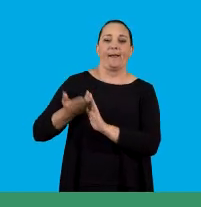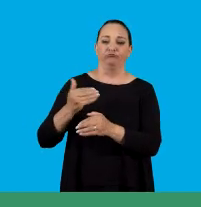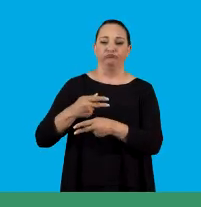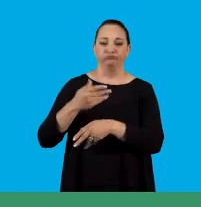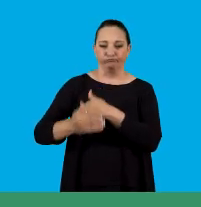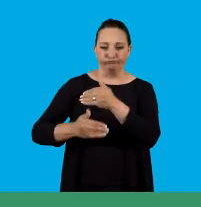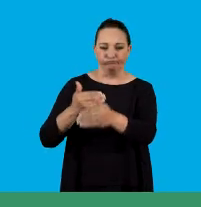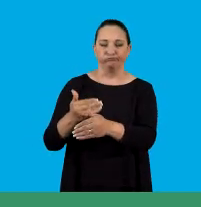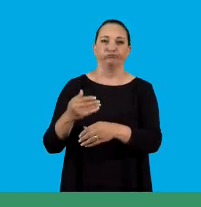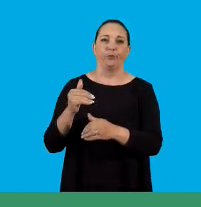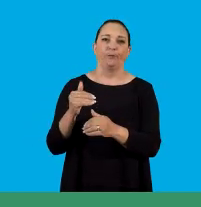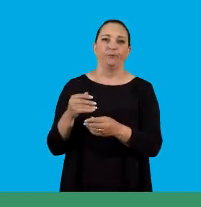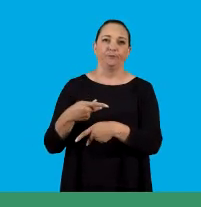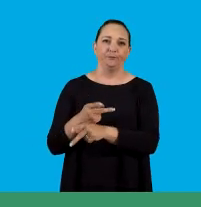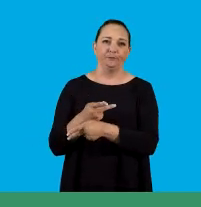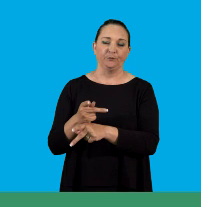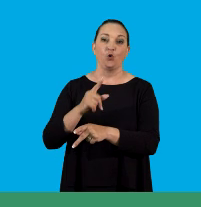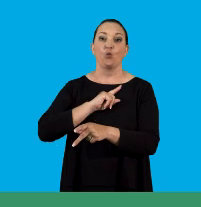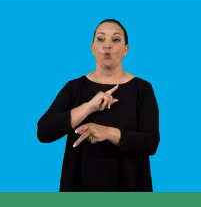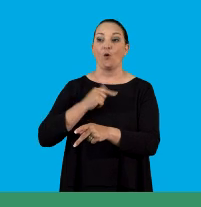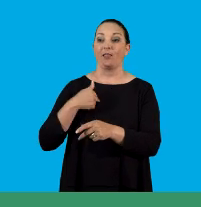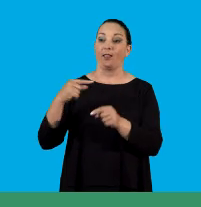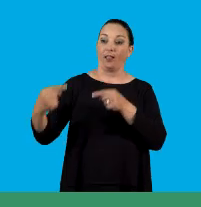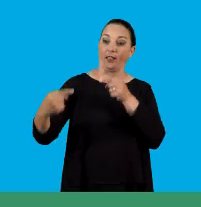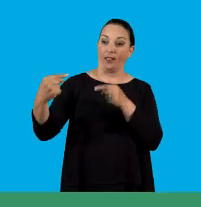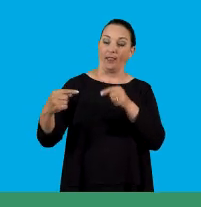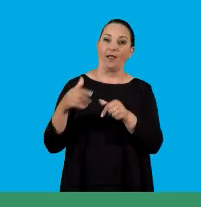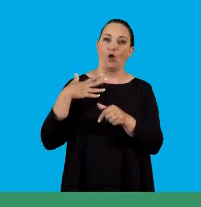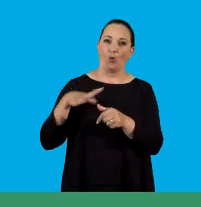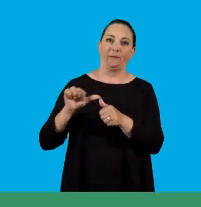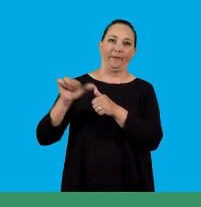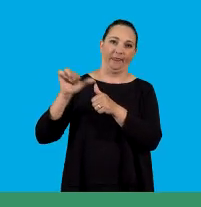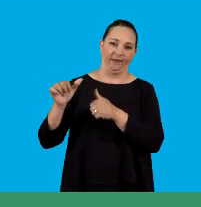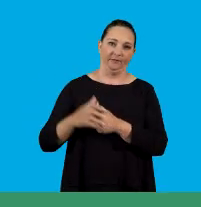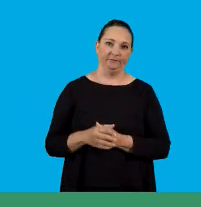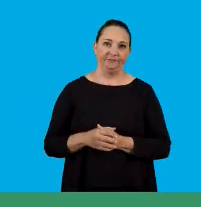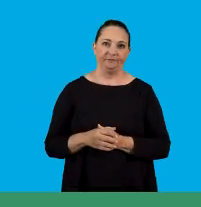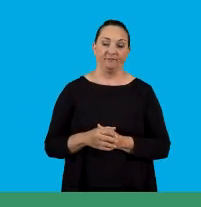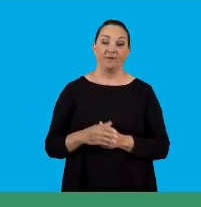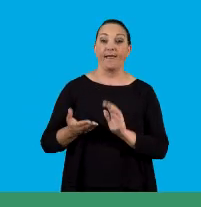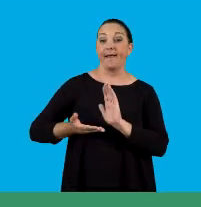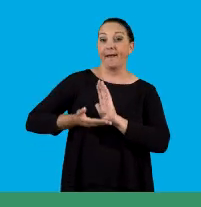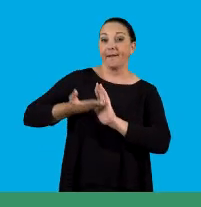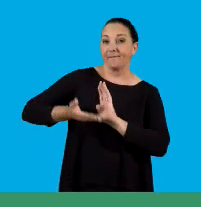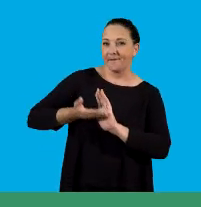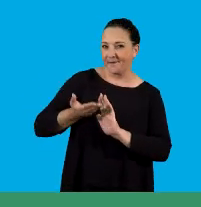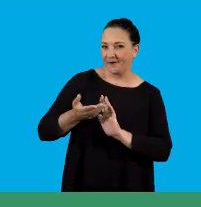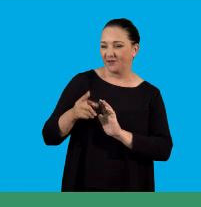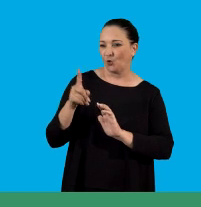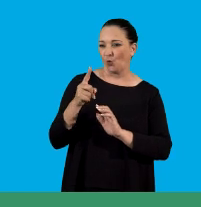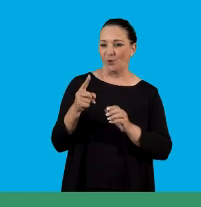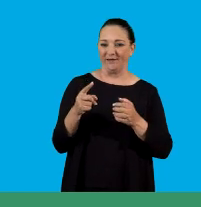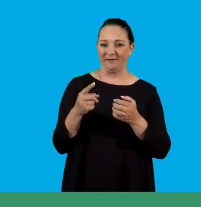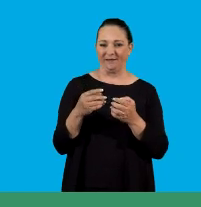production process to stay ahead of their competitors. That is one. So when they are talking about upgrading,